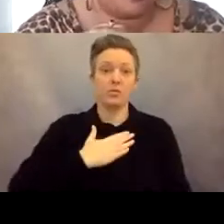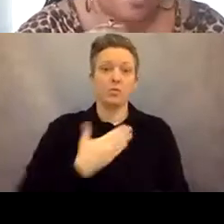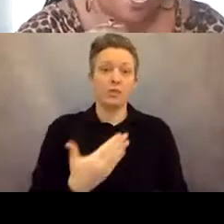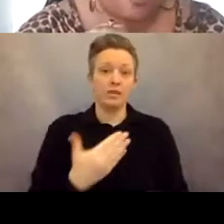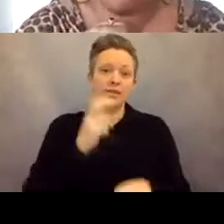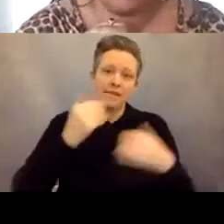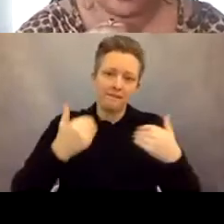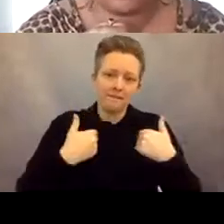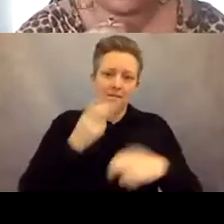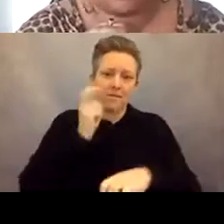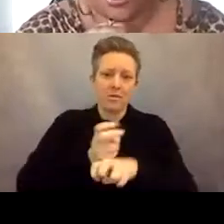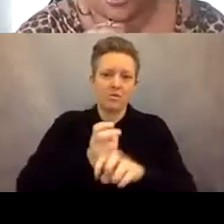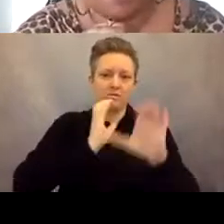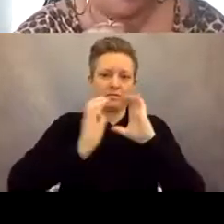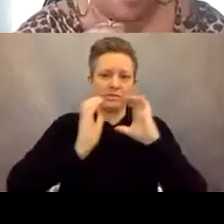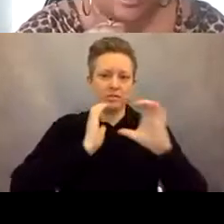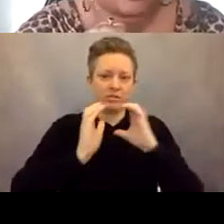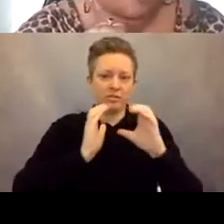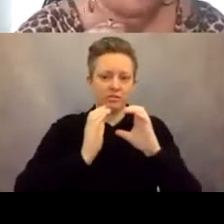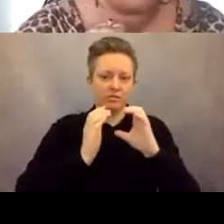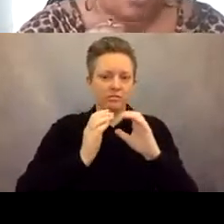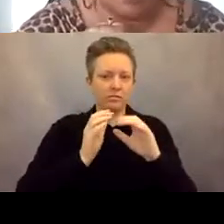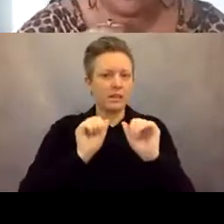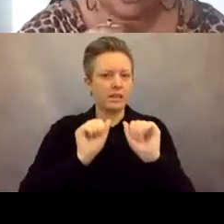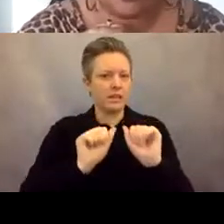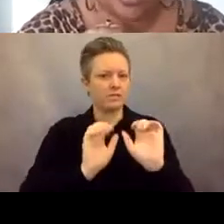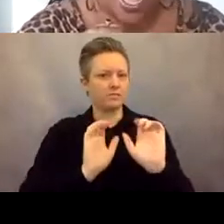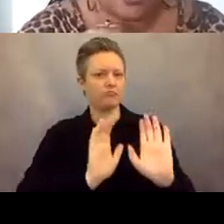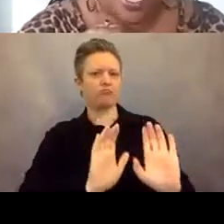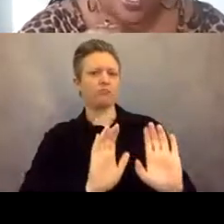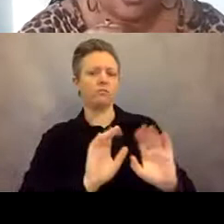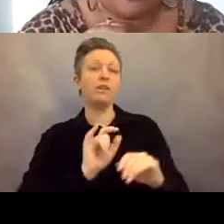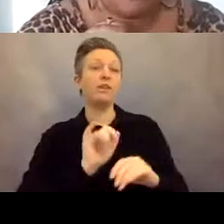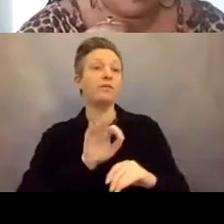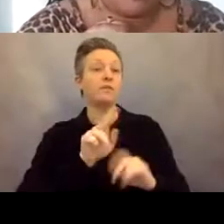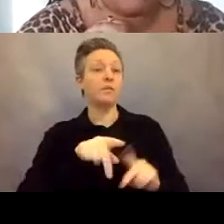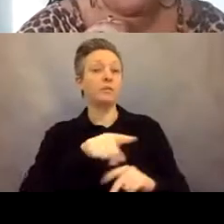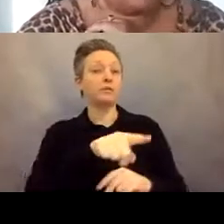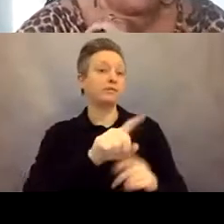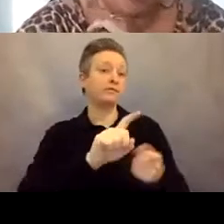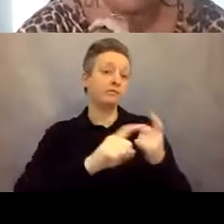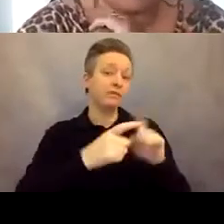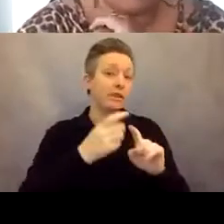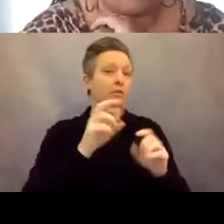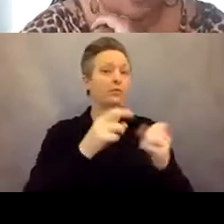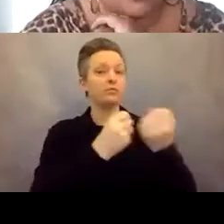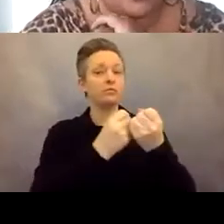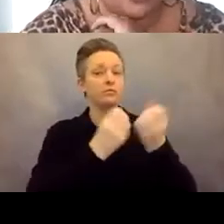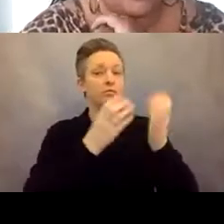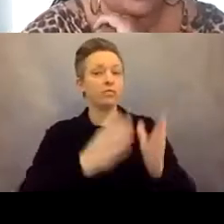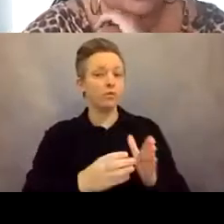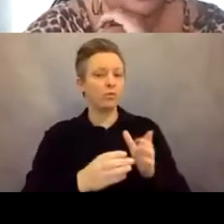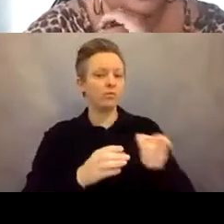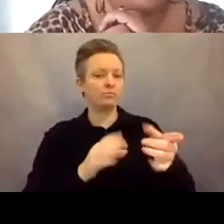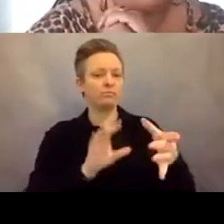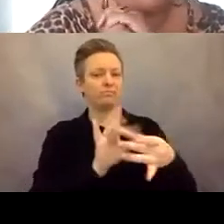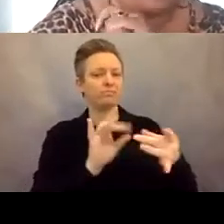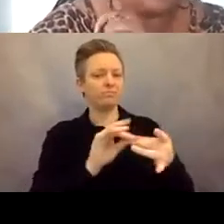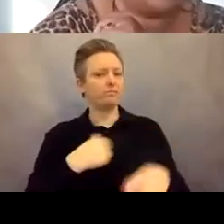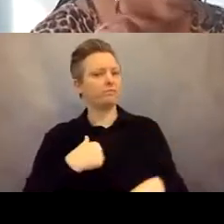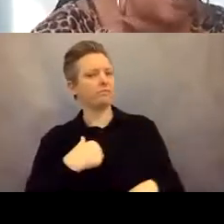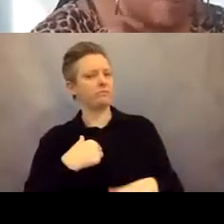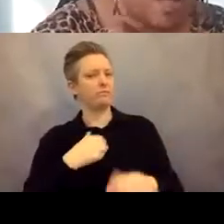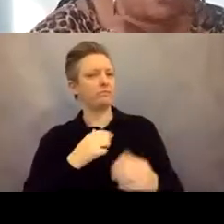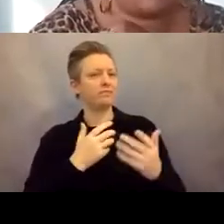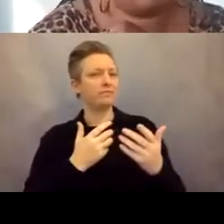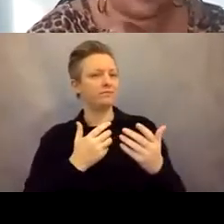to push back, even when it's your friend, even when it's someone you do consider an ally. That's part of the growth process. And then, of